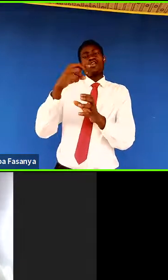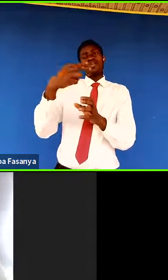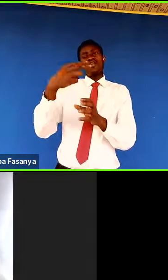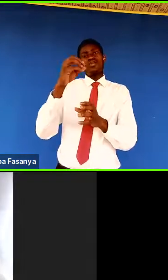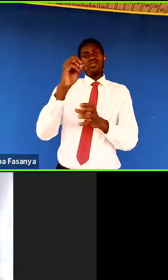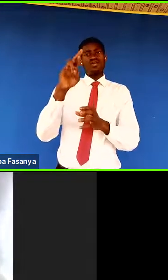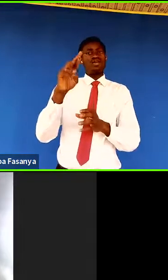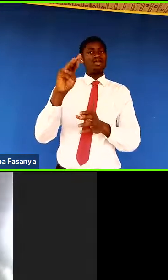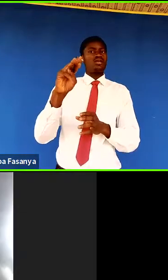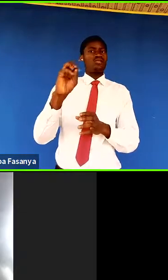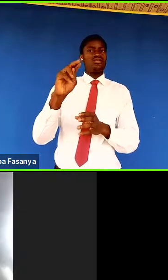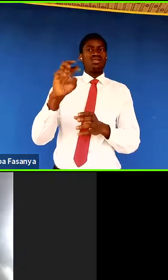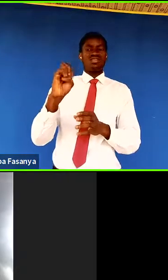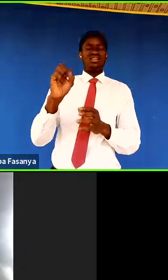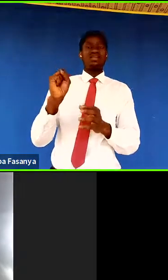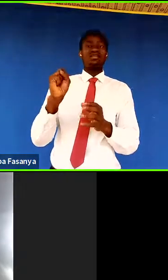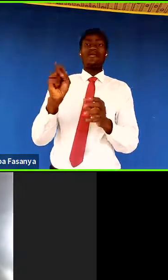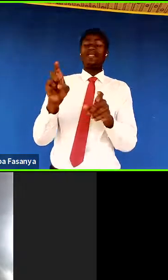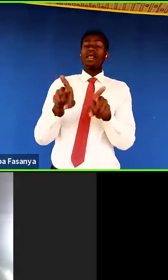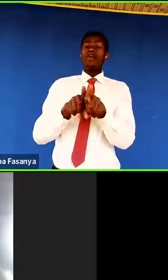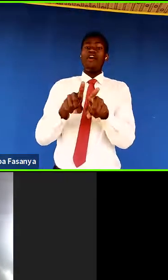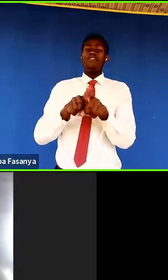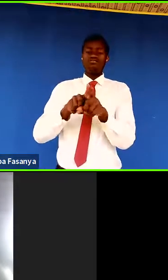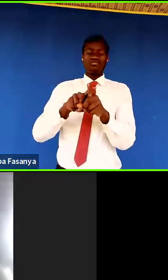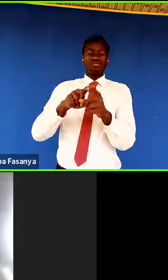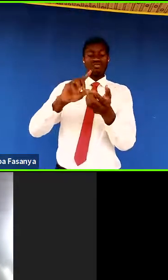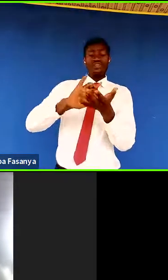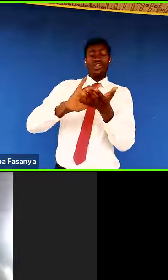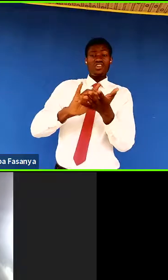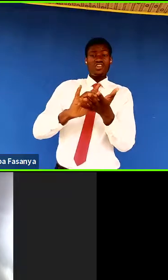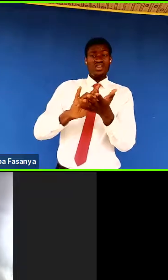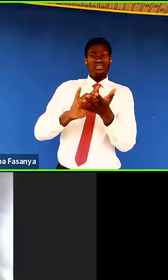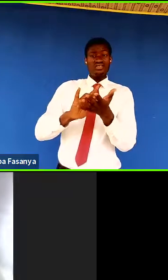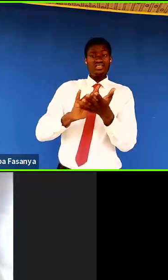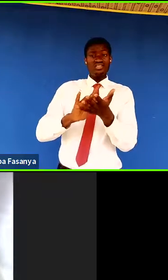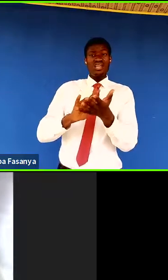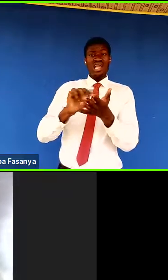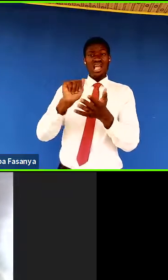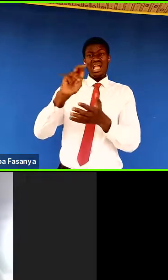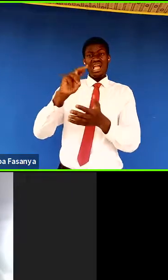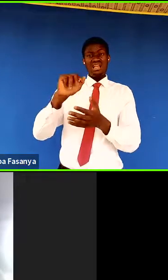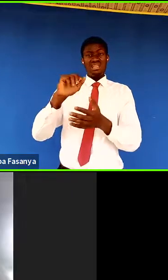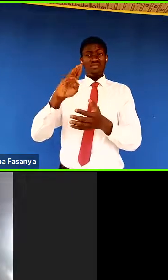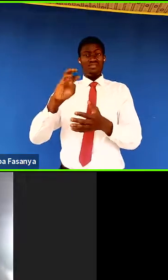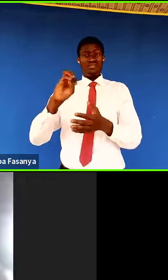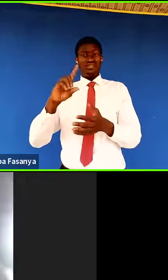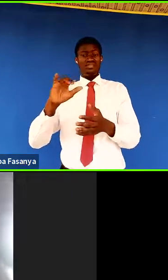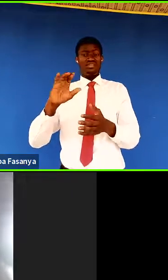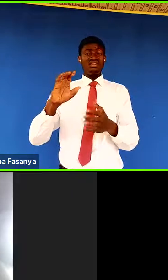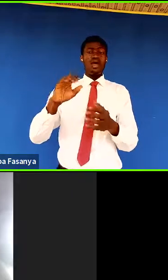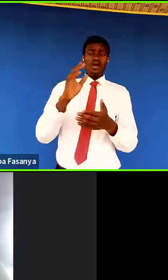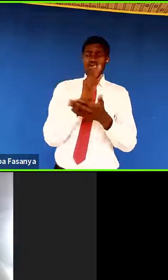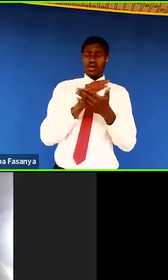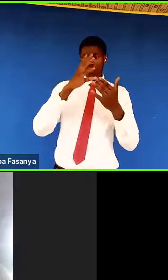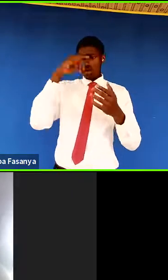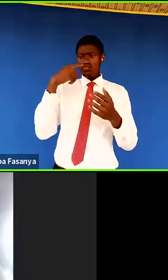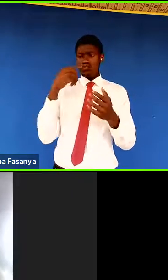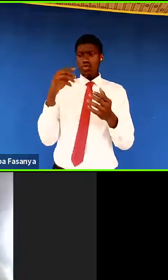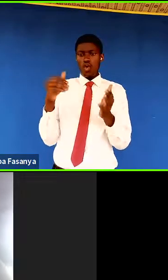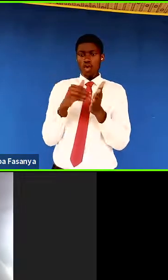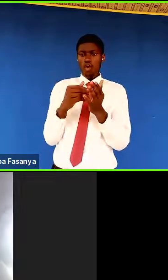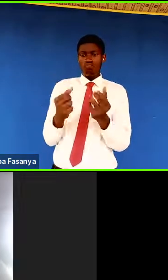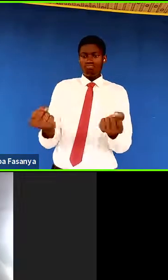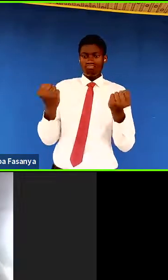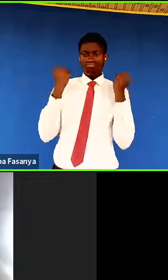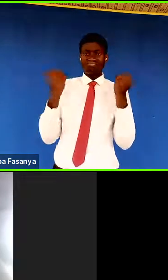Also drugs, well, anabolic steroids. Sometimes people that are into bodybuilding, men that are into bodybuilding, you like all the muscles and everything, they go and